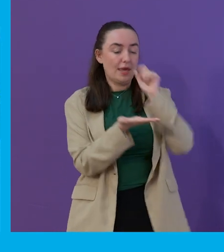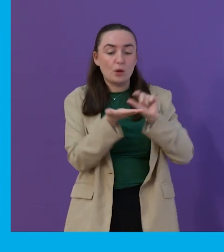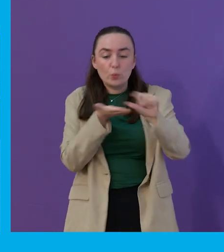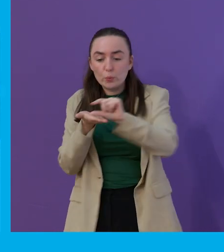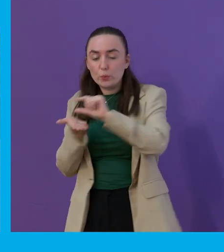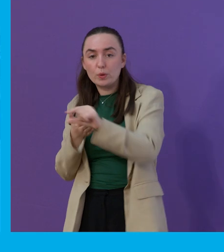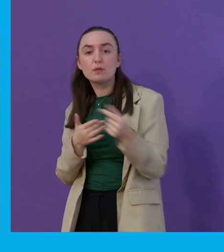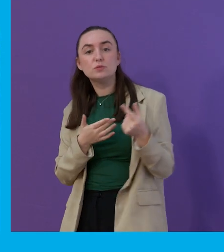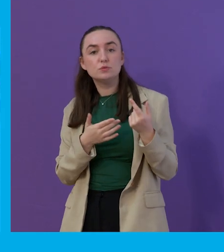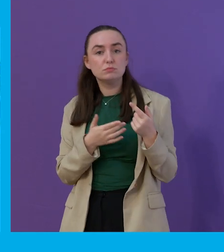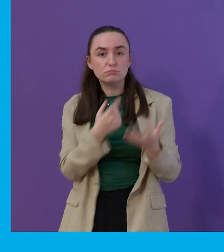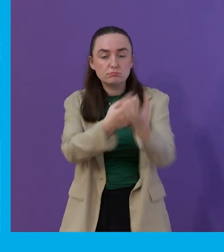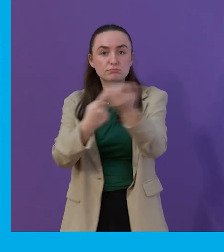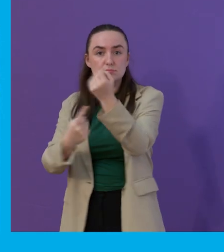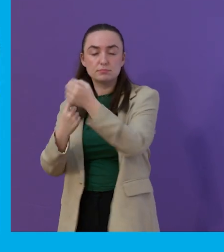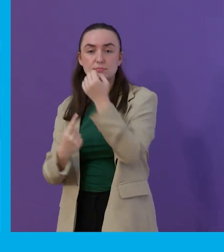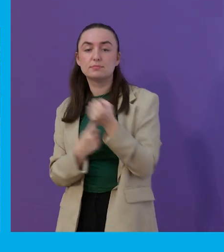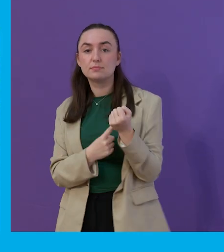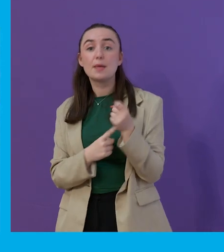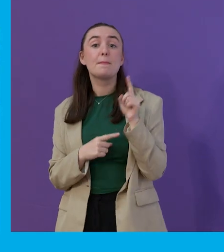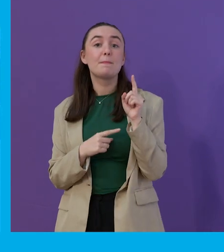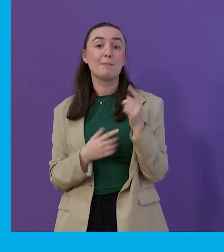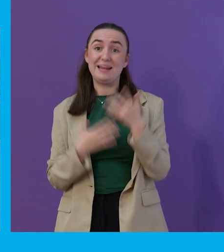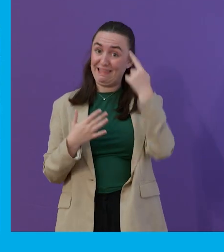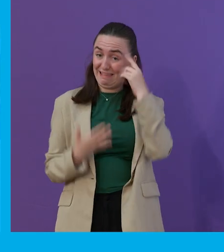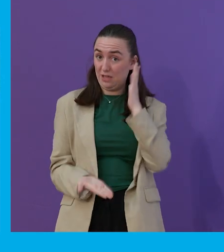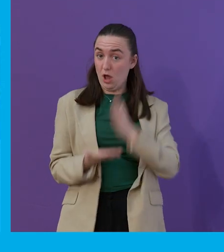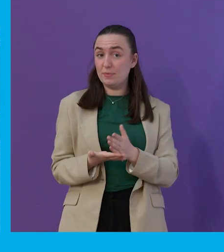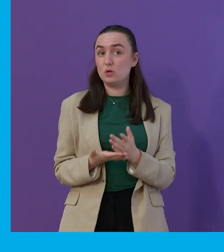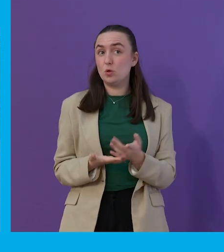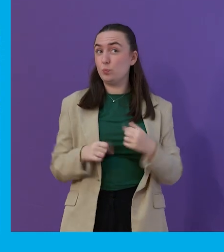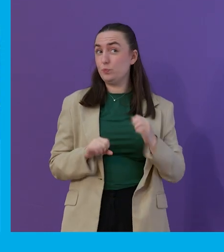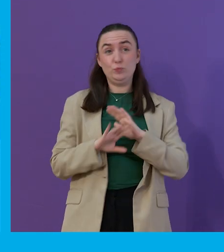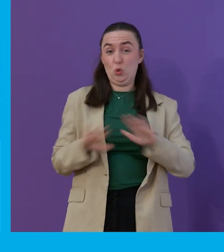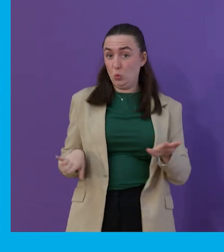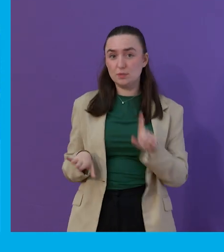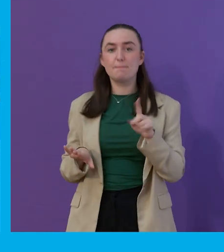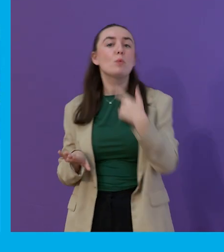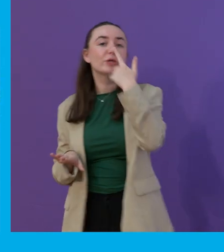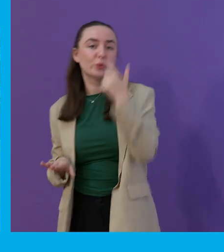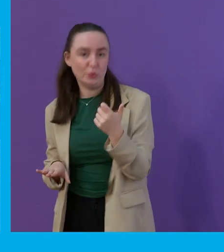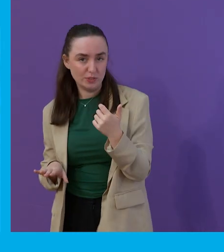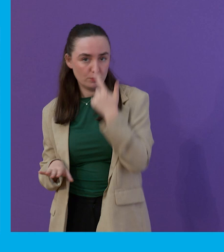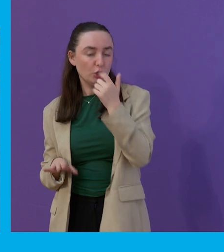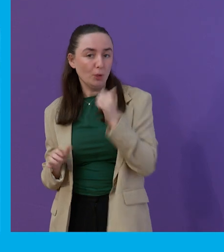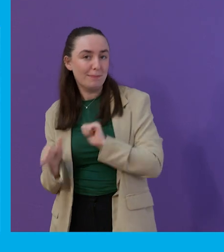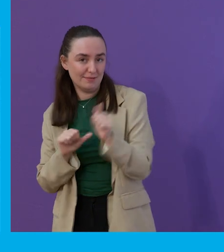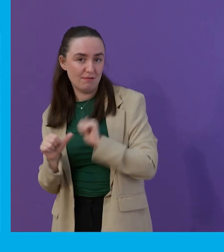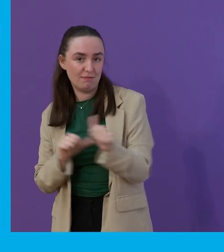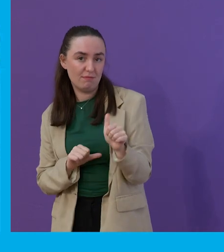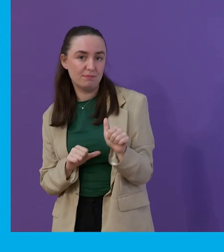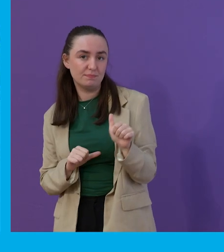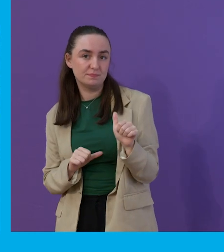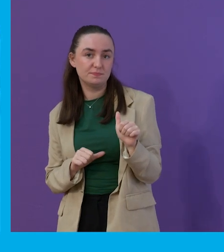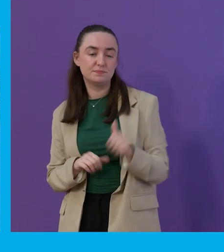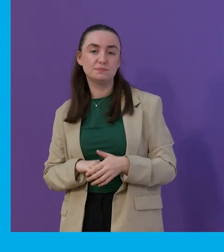don't join those things up. But the premise is what we could do better. And I think what although that work is at its very beginning, the one thing I just wanted to jump